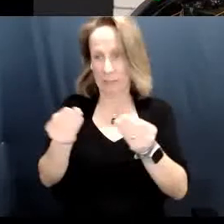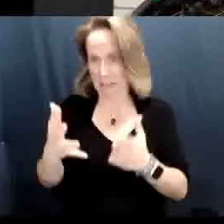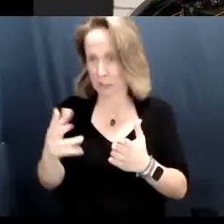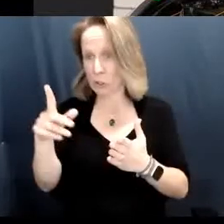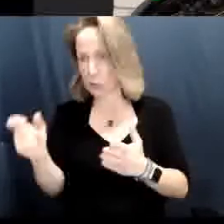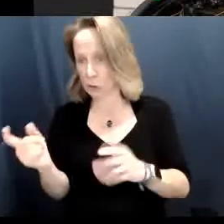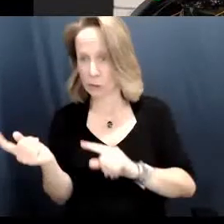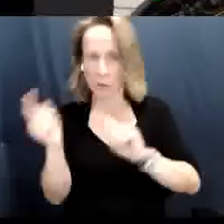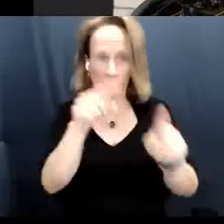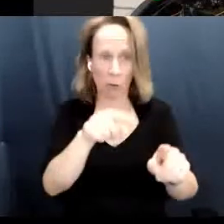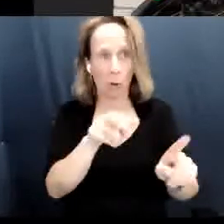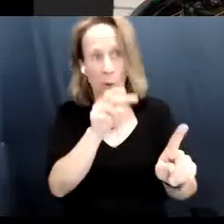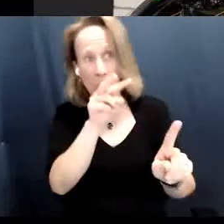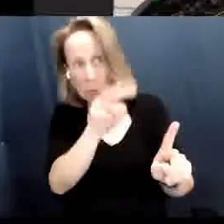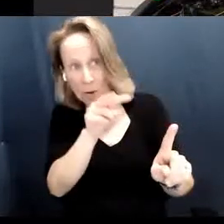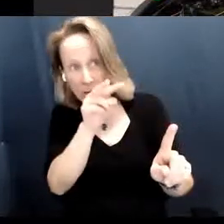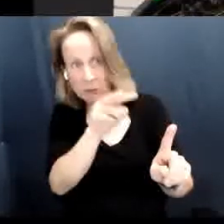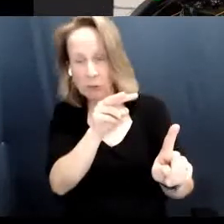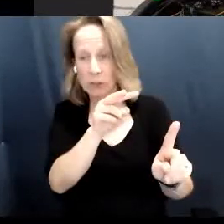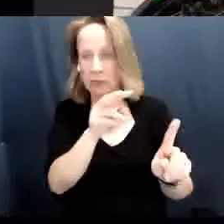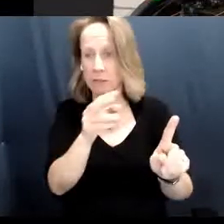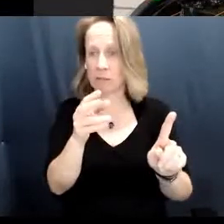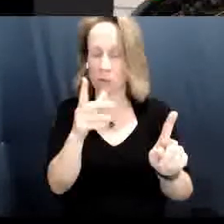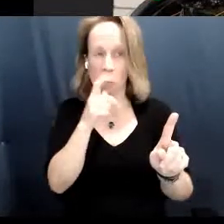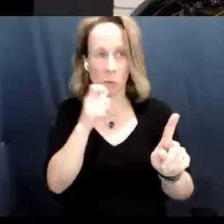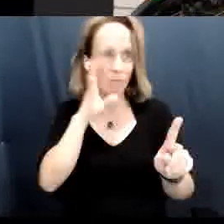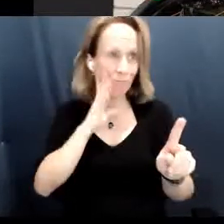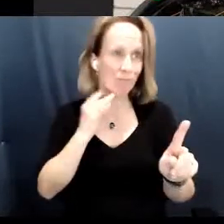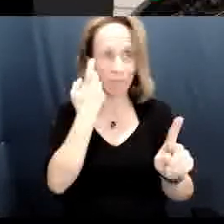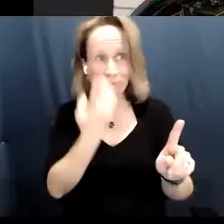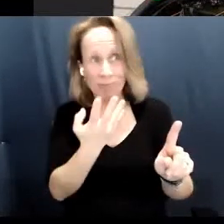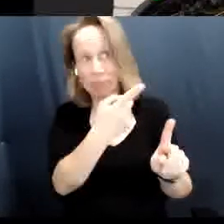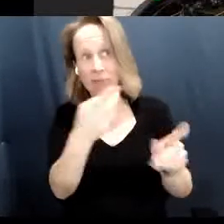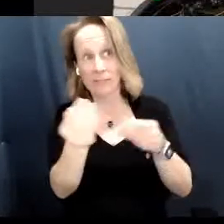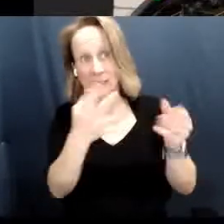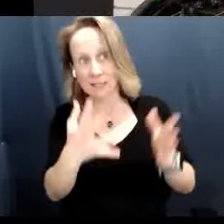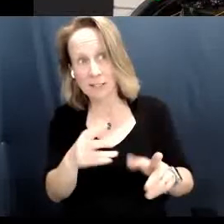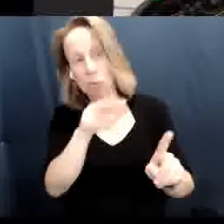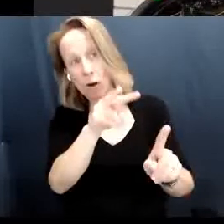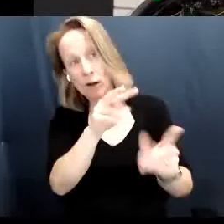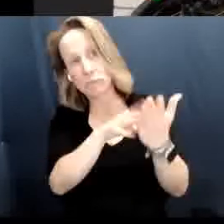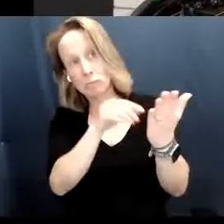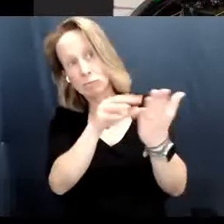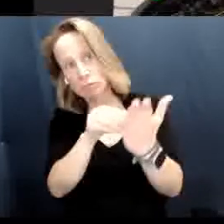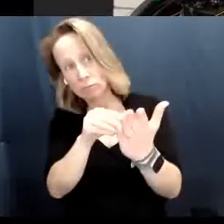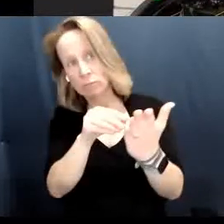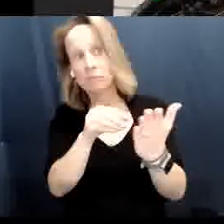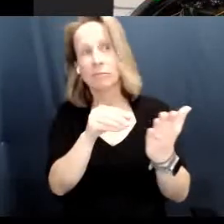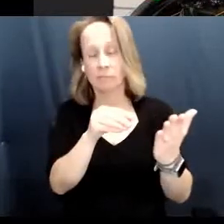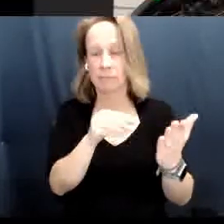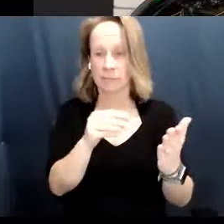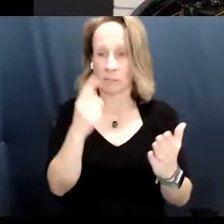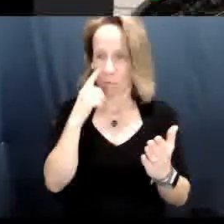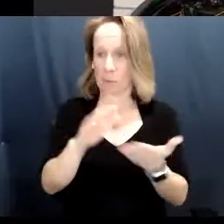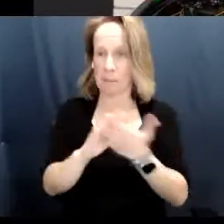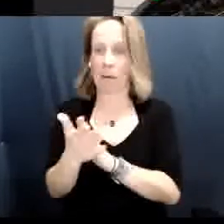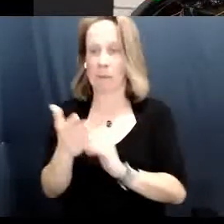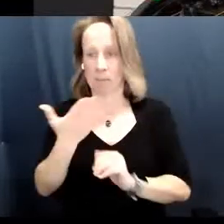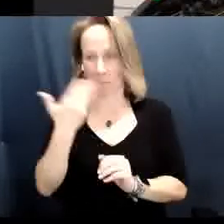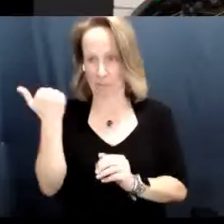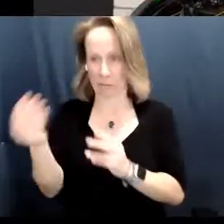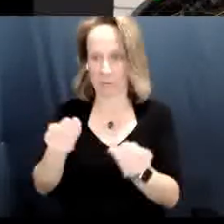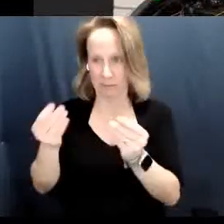advocates doing groups and also receive training specifically on facilitating support groups.